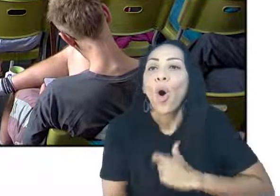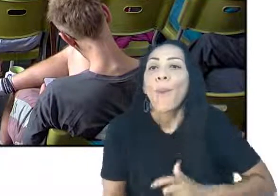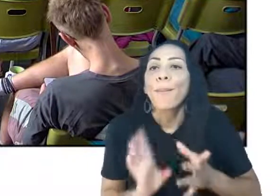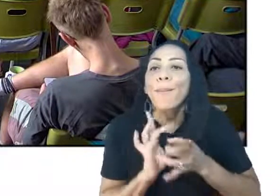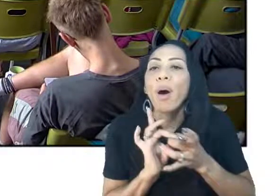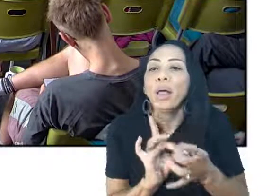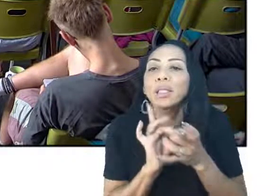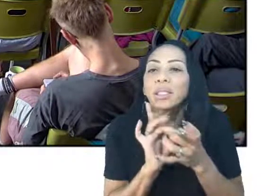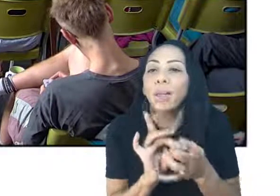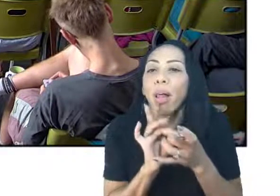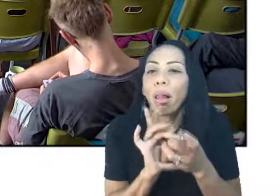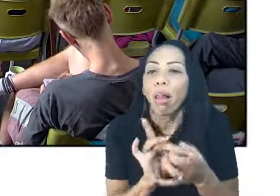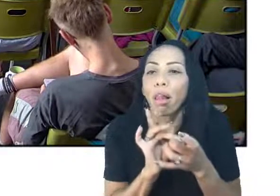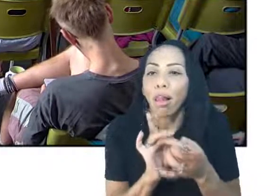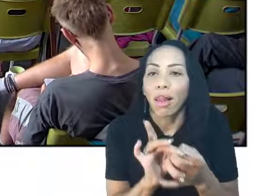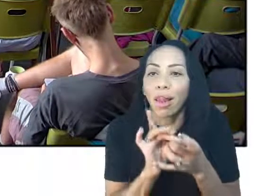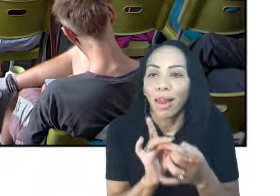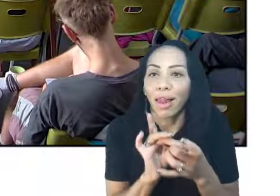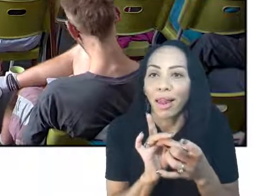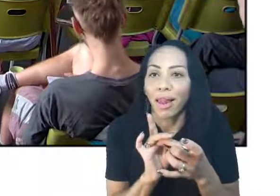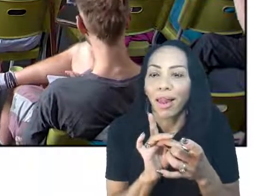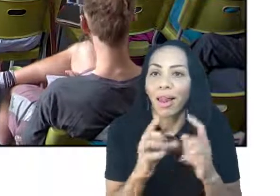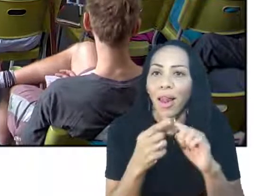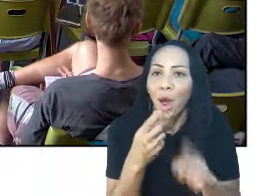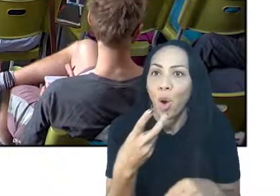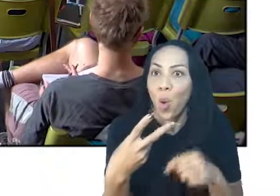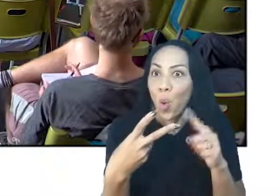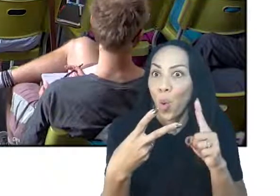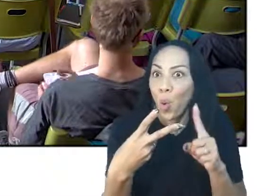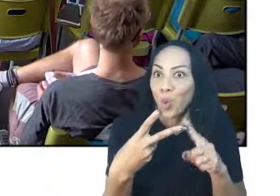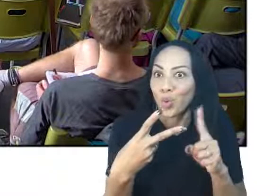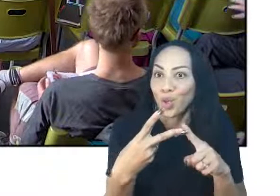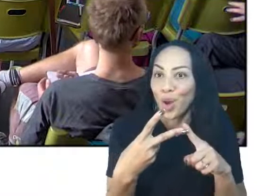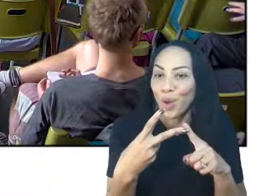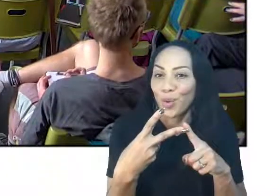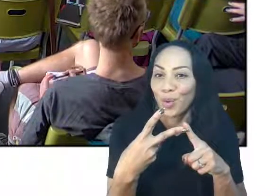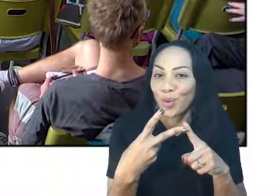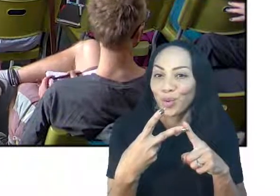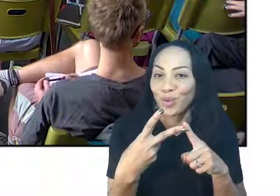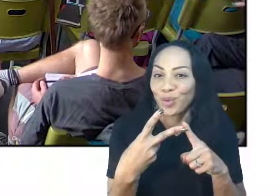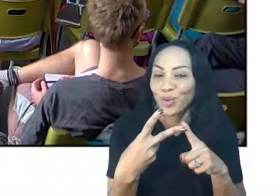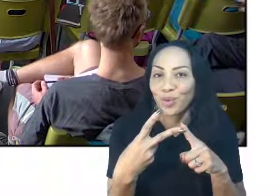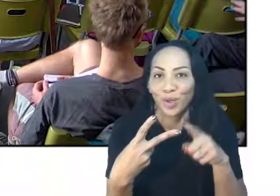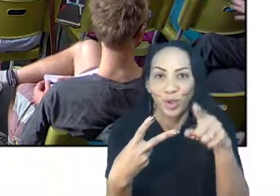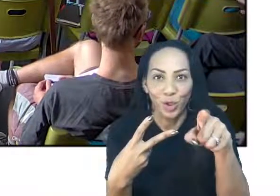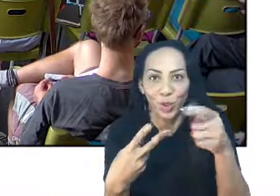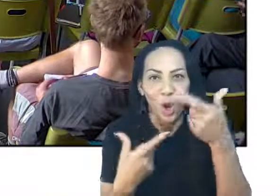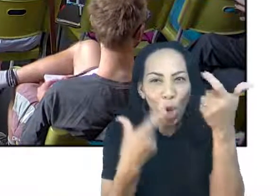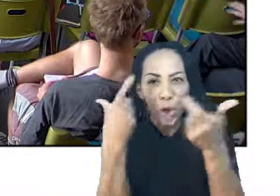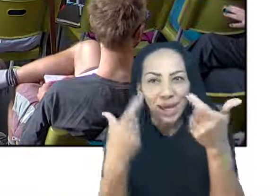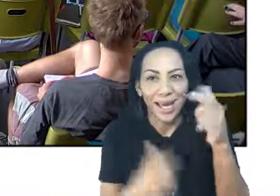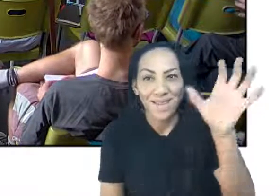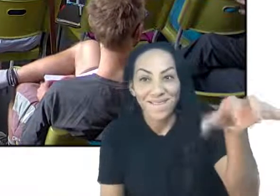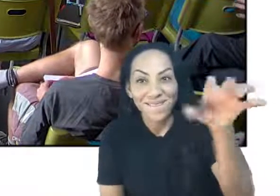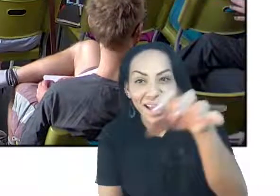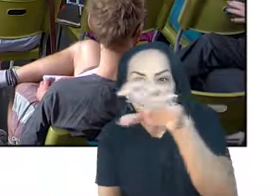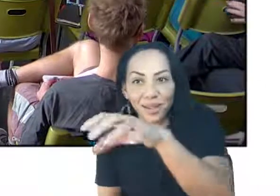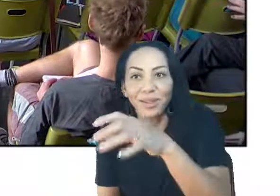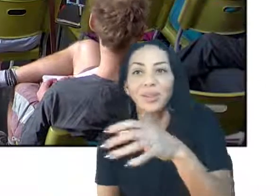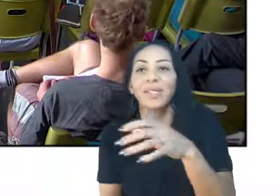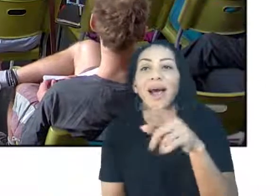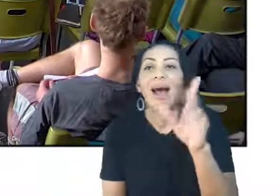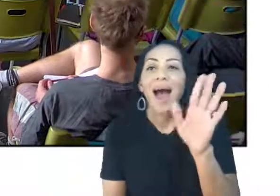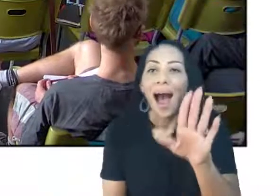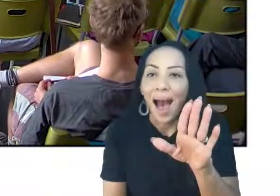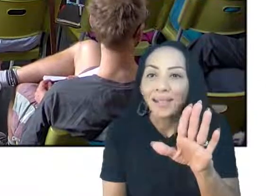struck me is in terms of you're looking at venues and slowness,